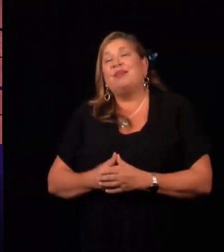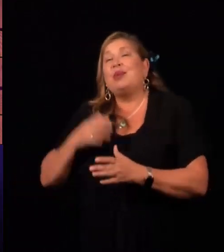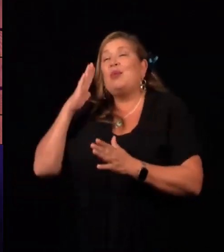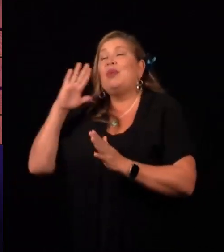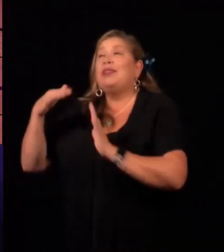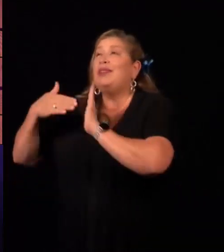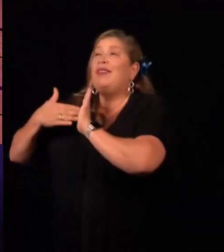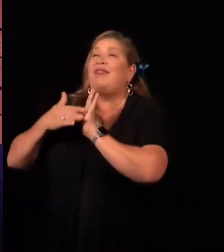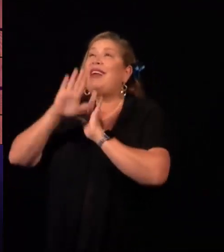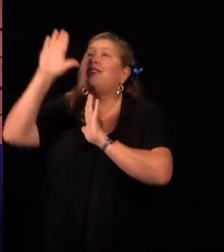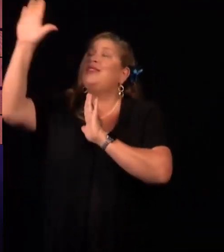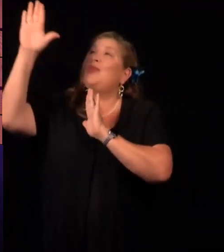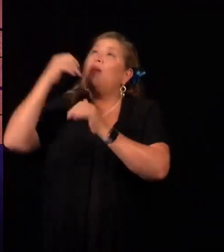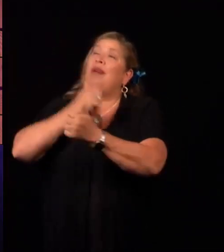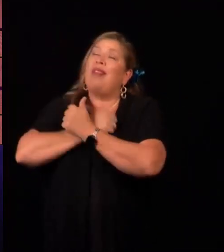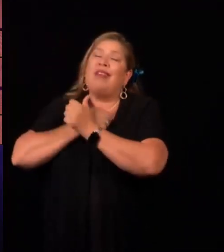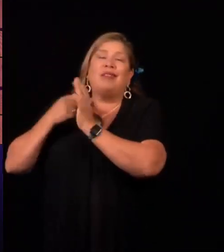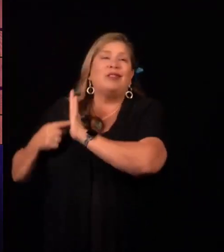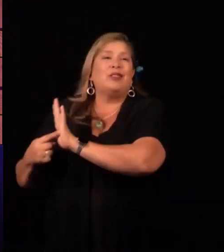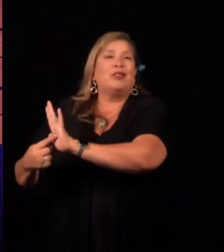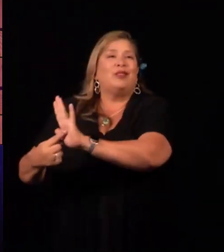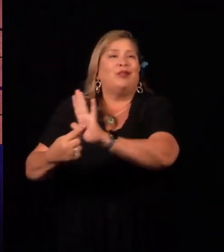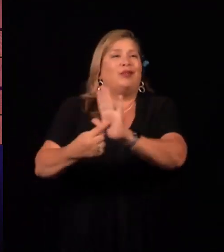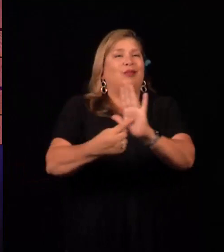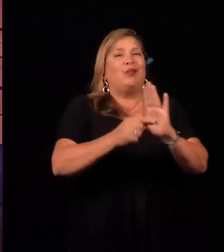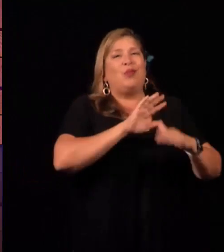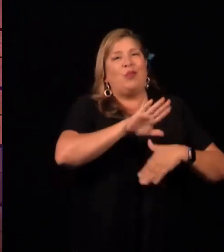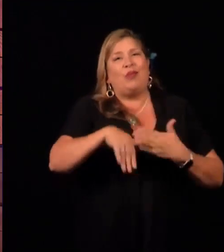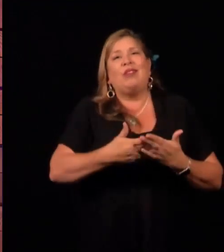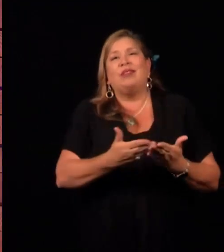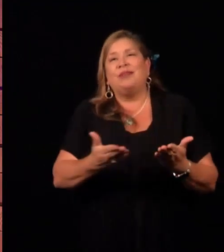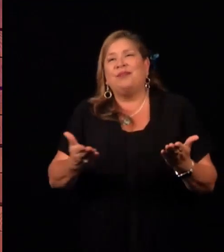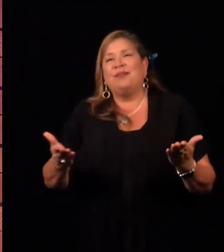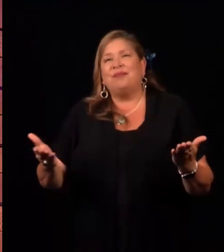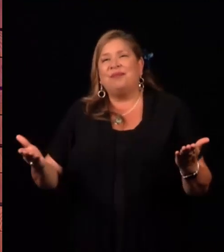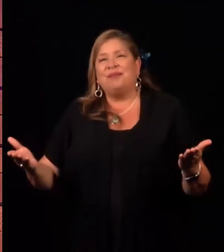to those around me.